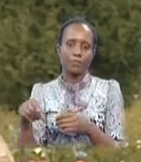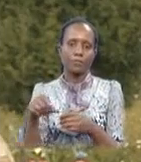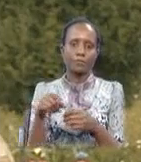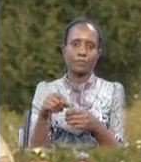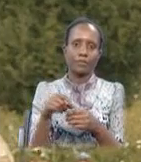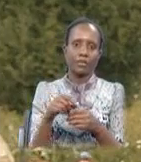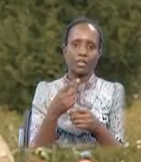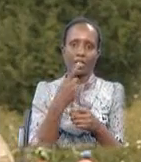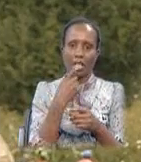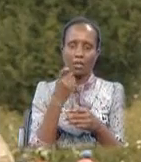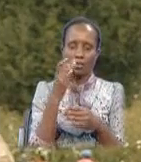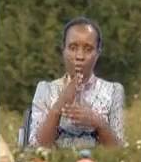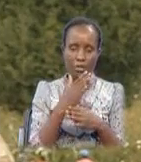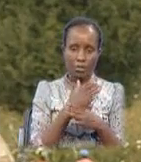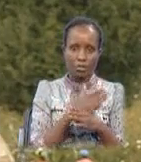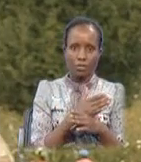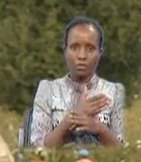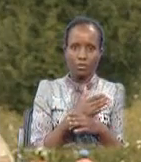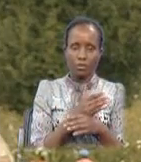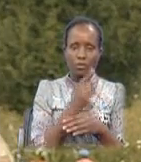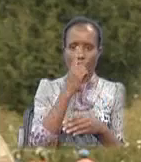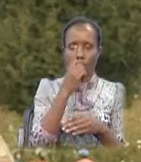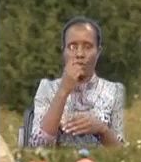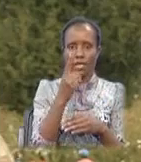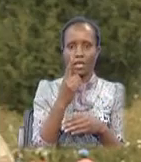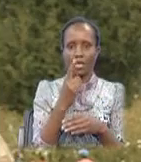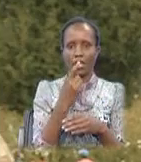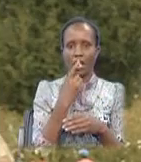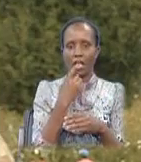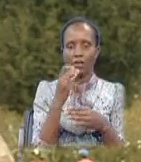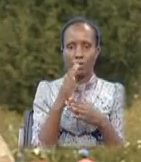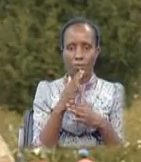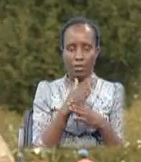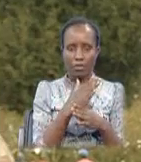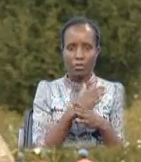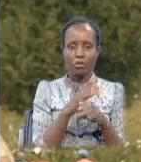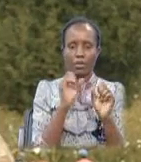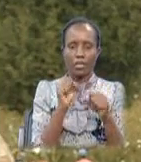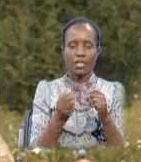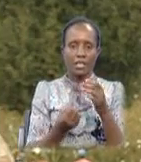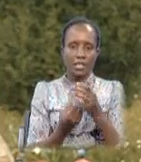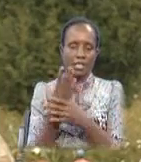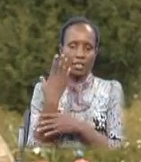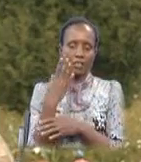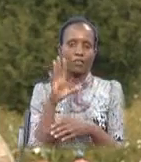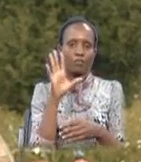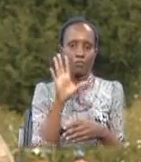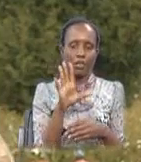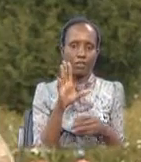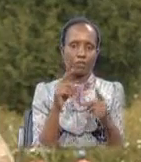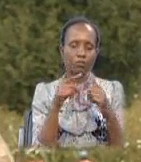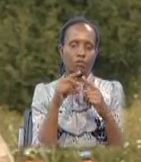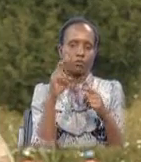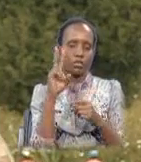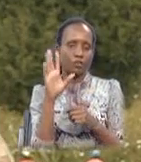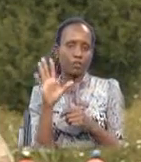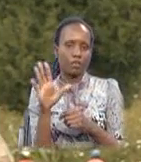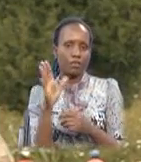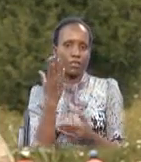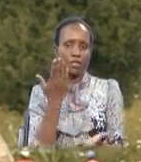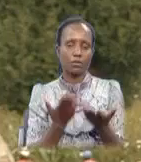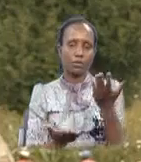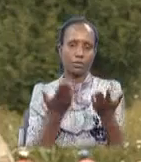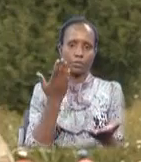When we look at the planting of tomatoes, one tomato plant can yield 5 to 25